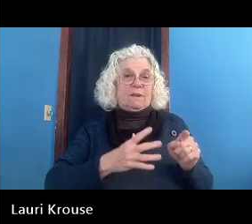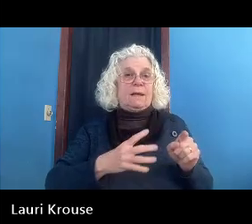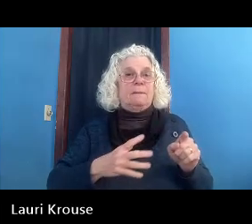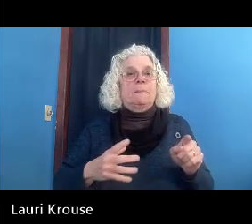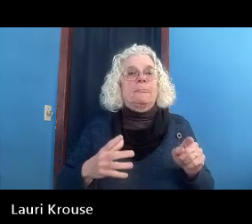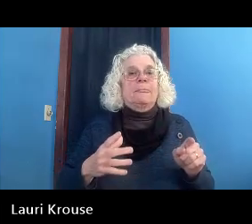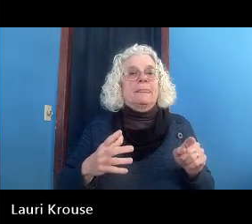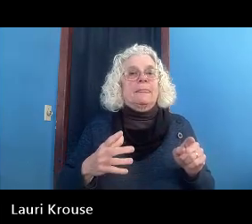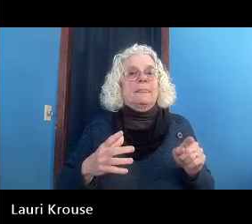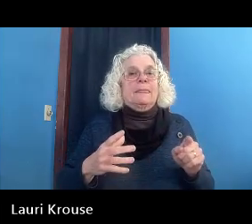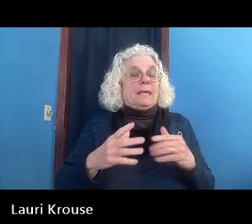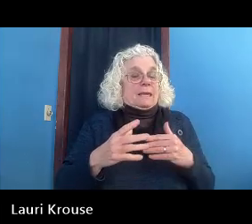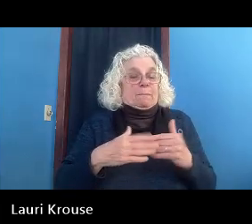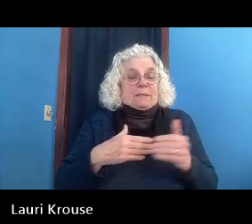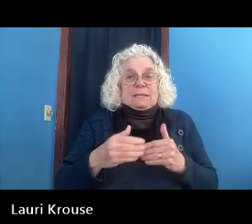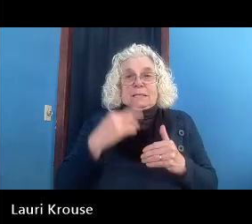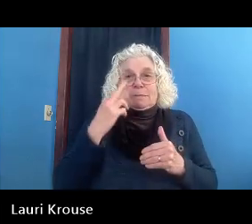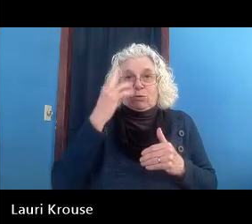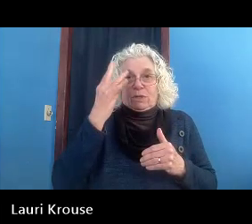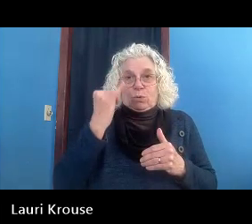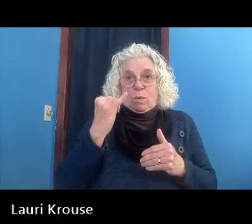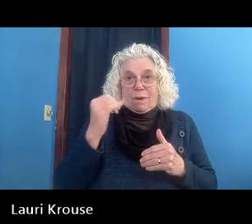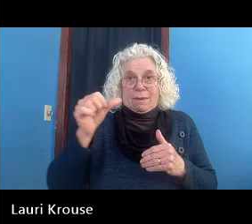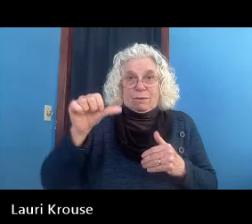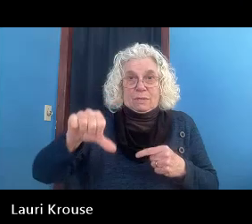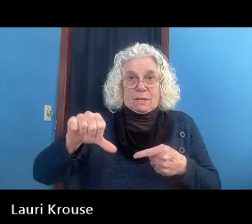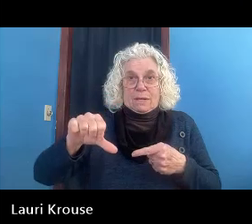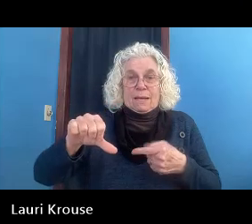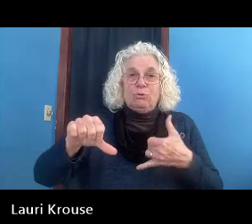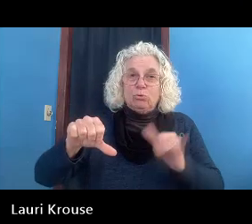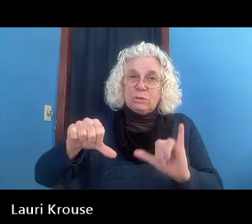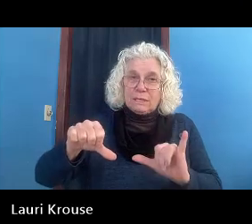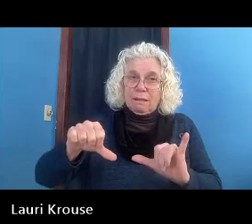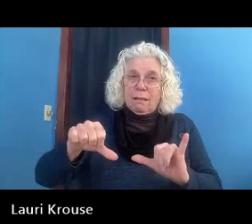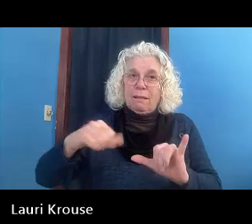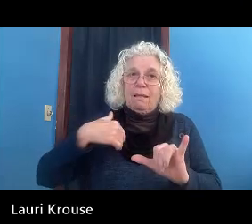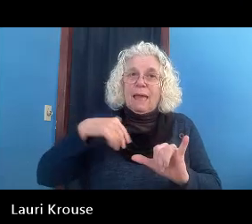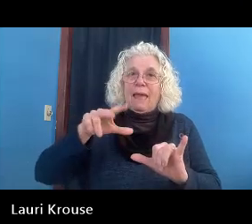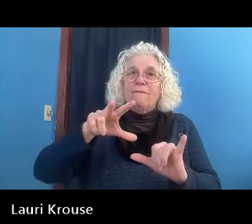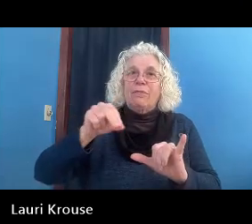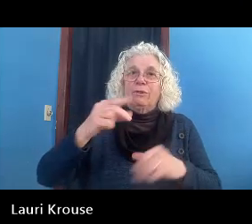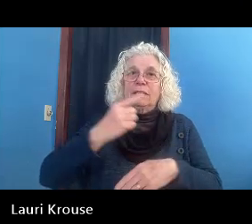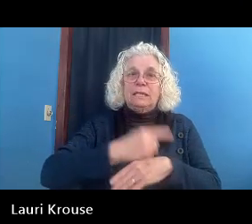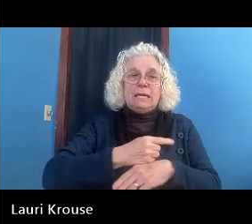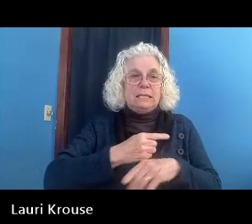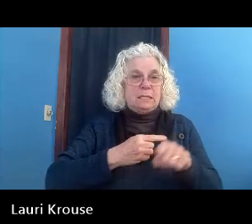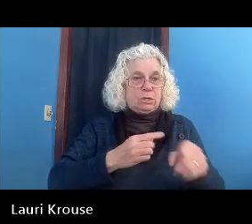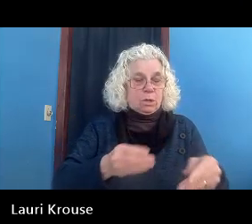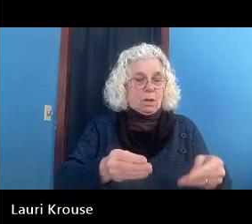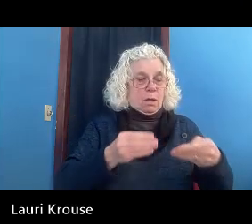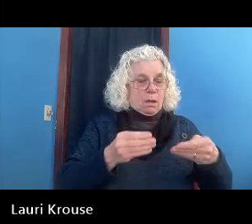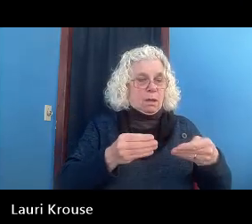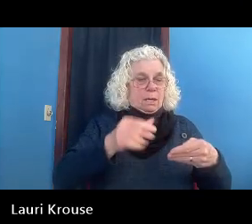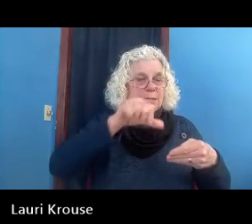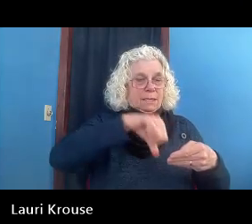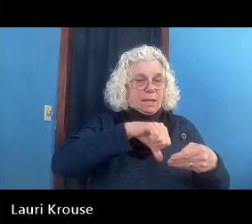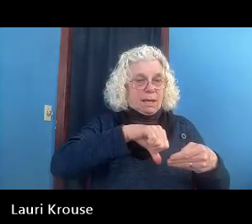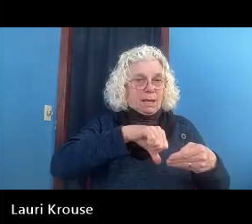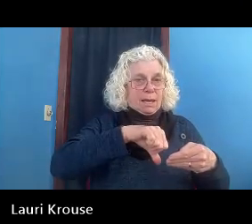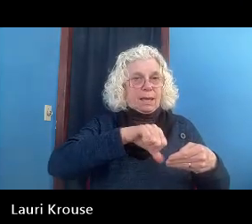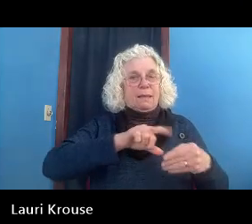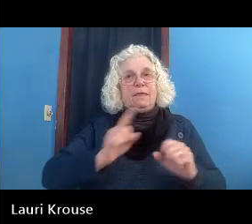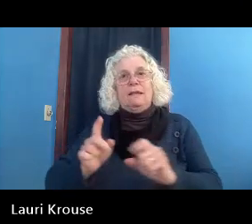of why an employer is denied, they have 30 days from the date they receive their denial letter to